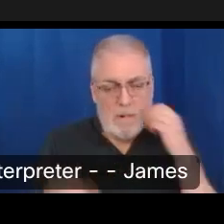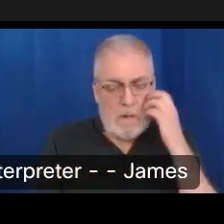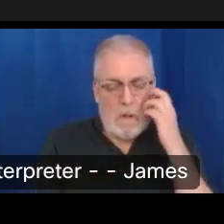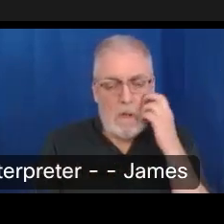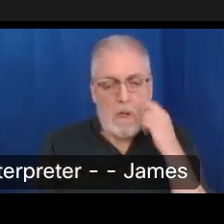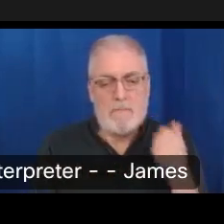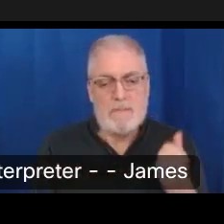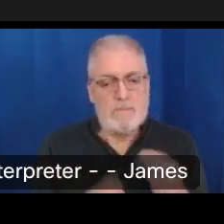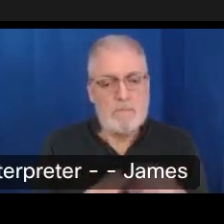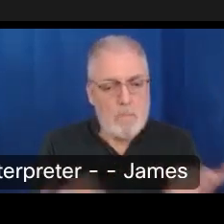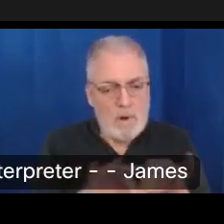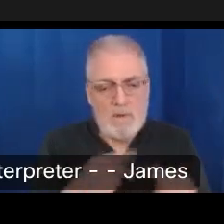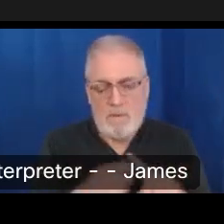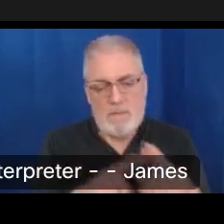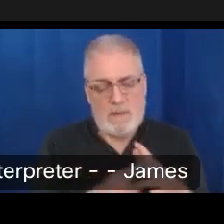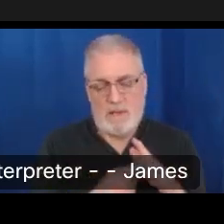idea.